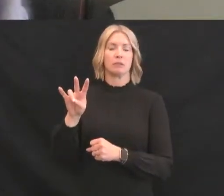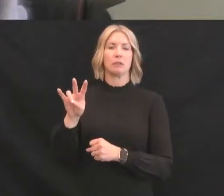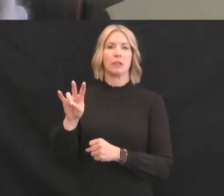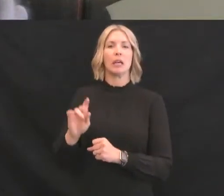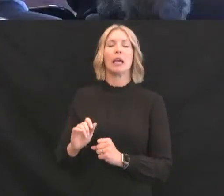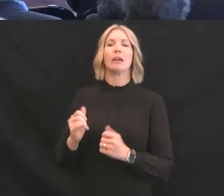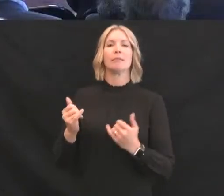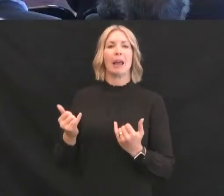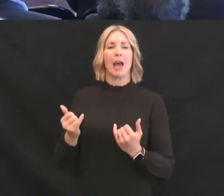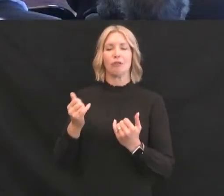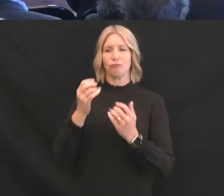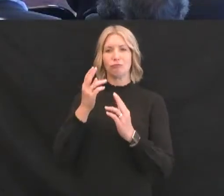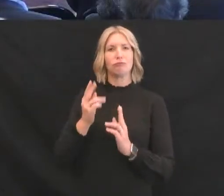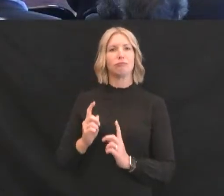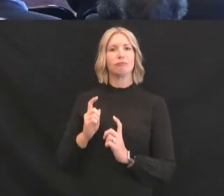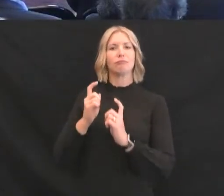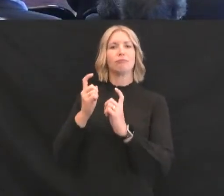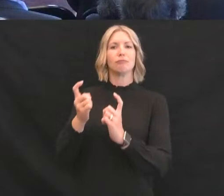W. Cormier.